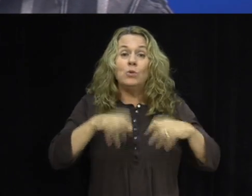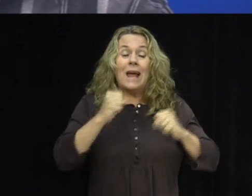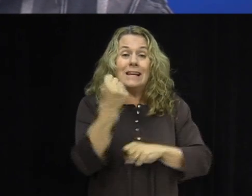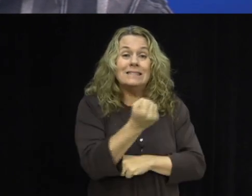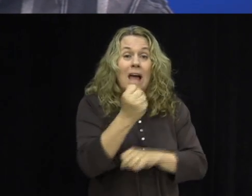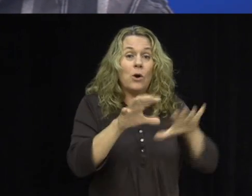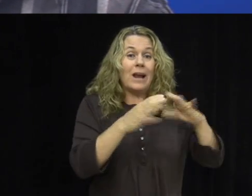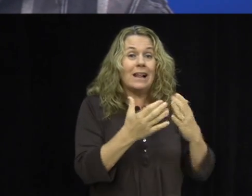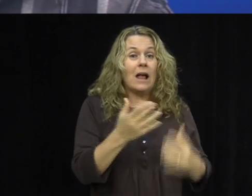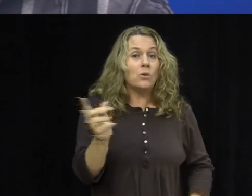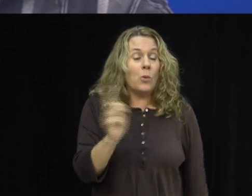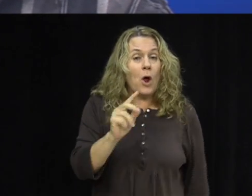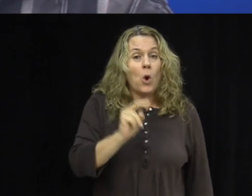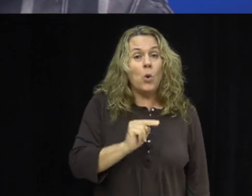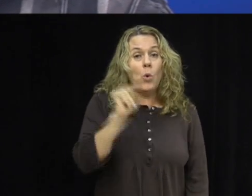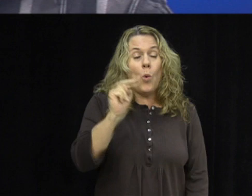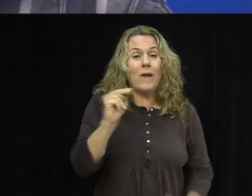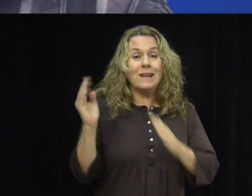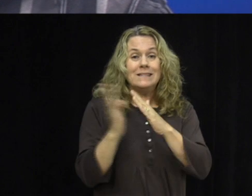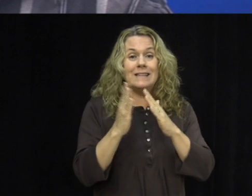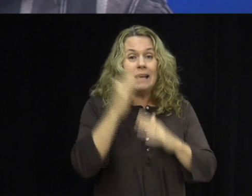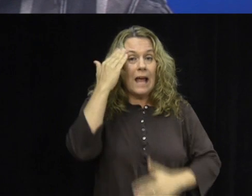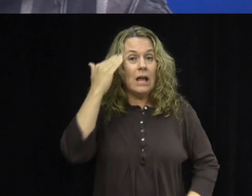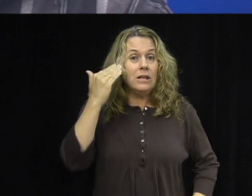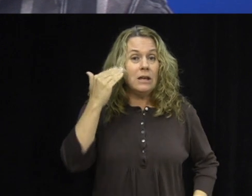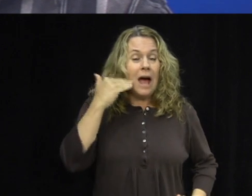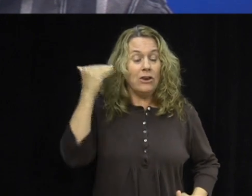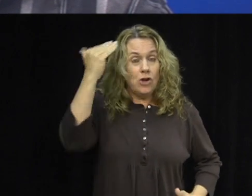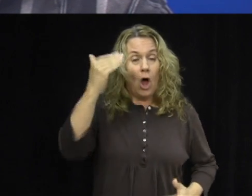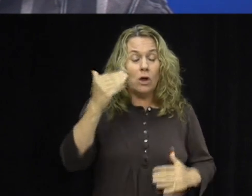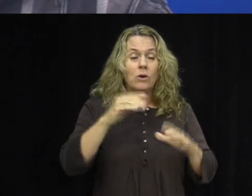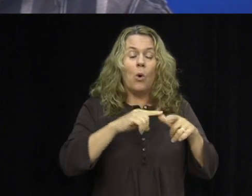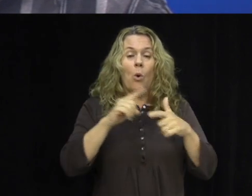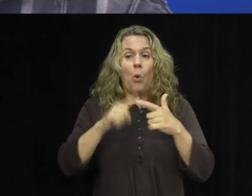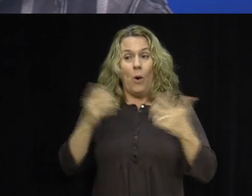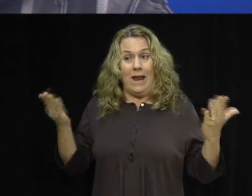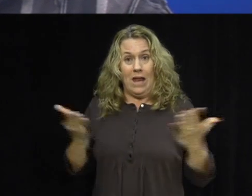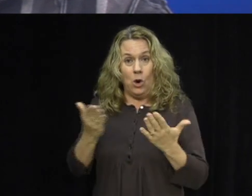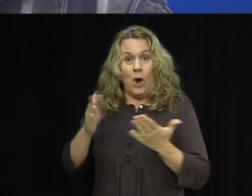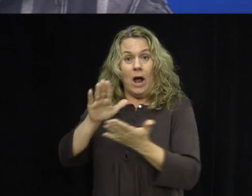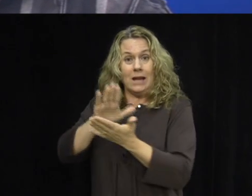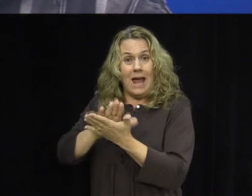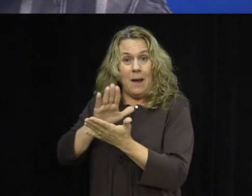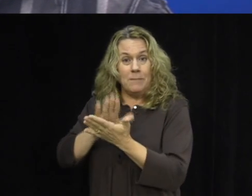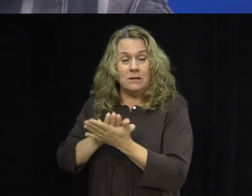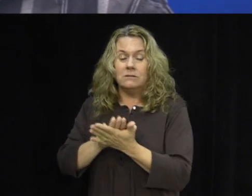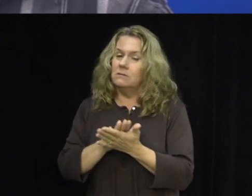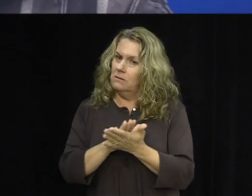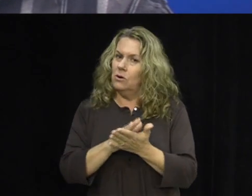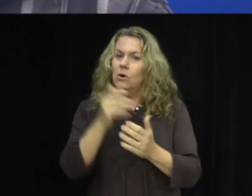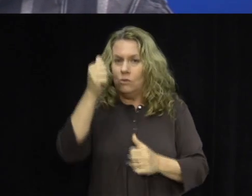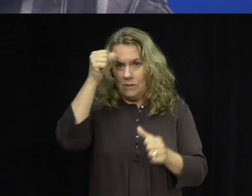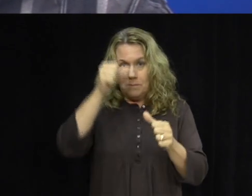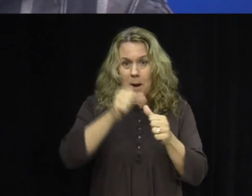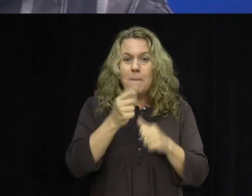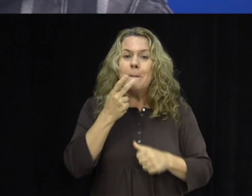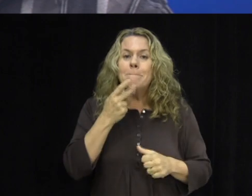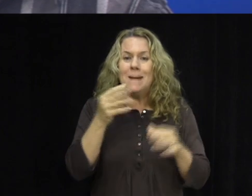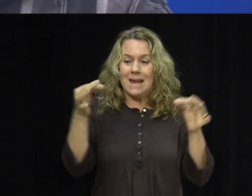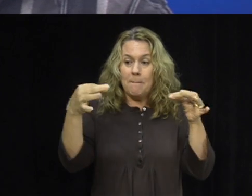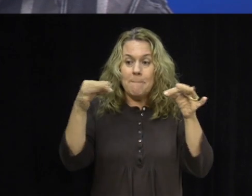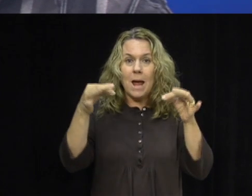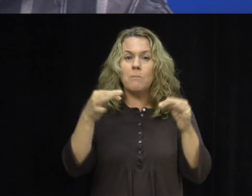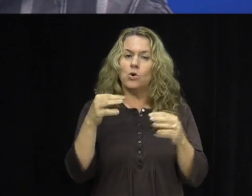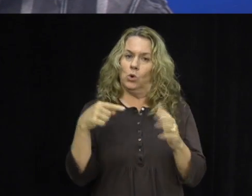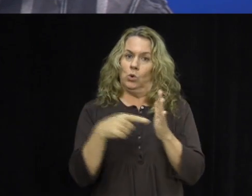class through the North City Adult Center or complete an independent student test here on campus. Remember, pink slips are due no later